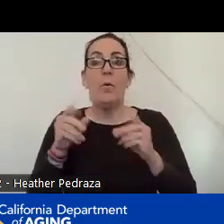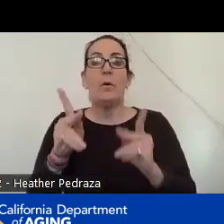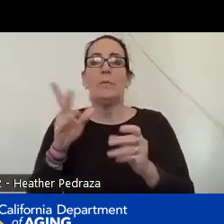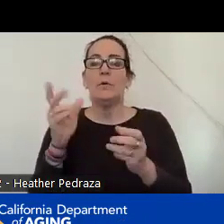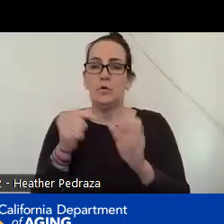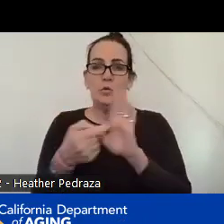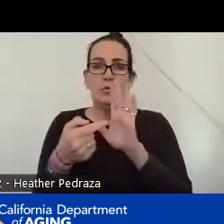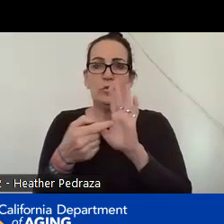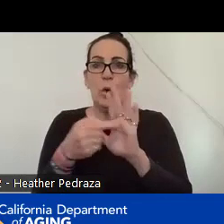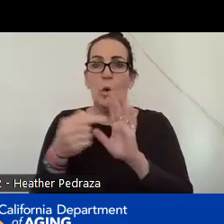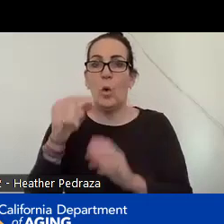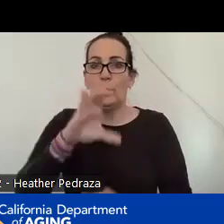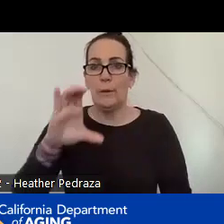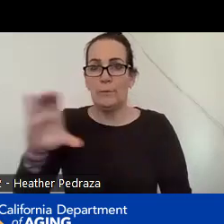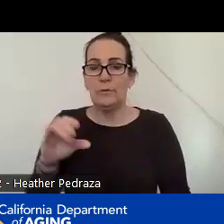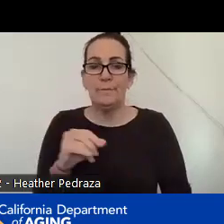Next slide.